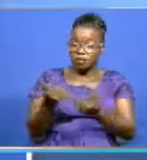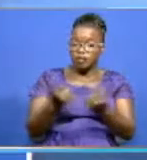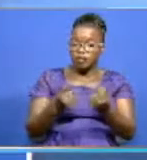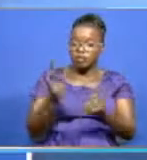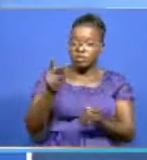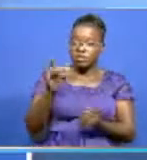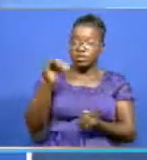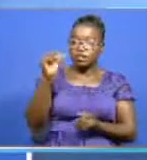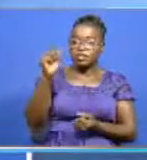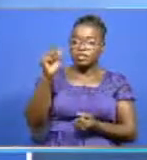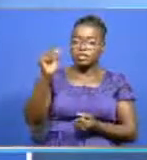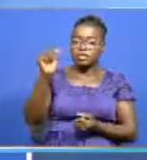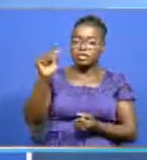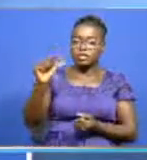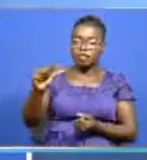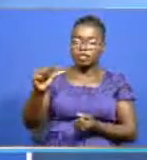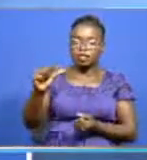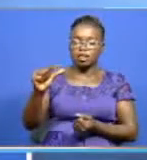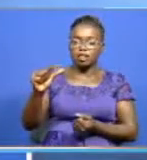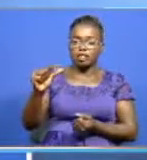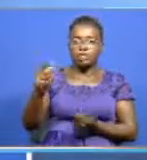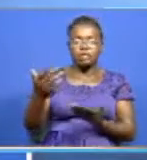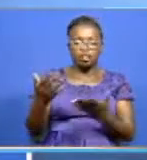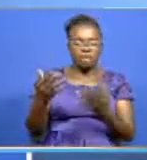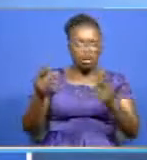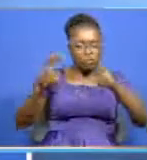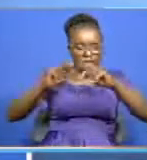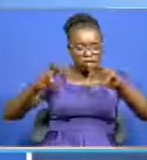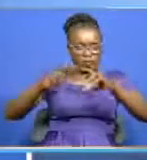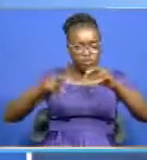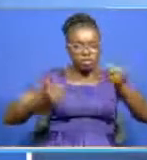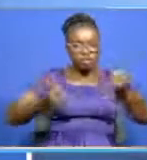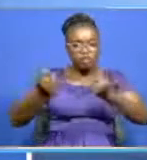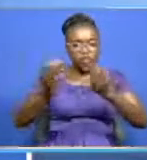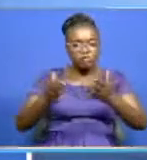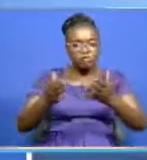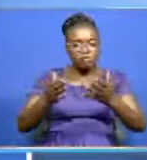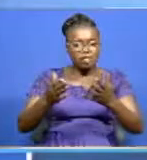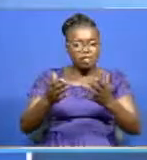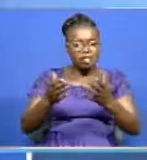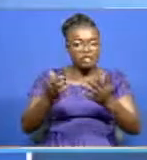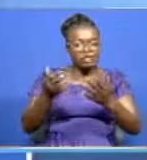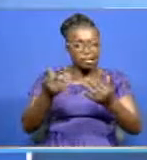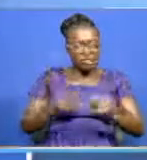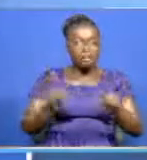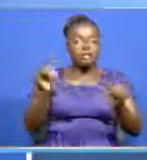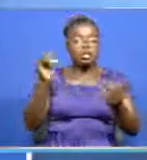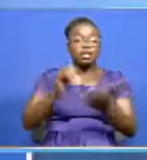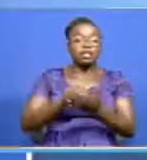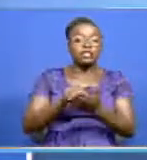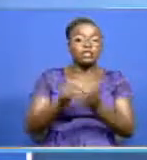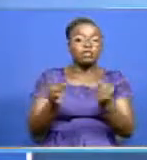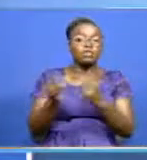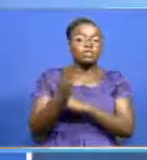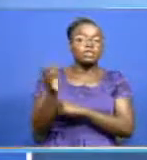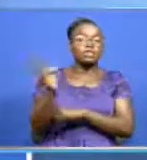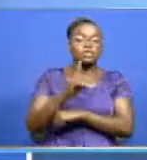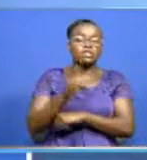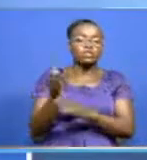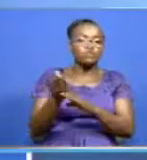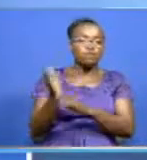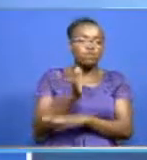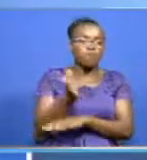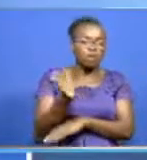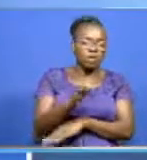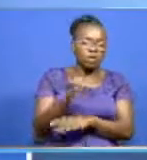SACCO shall be subjected to mass inspection and their drivers retested within 14 days before being allowed back on the